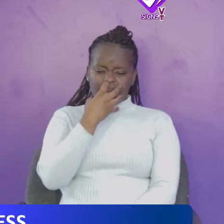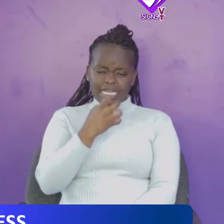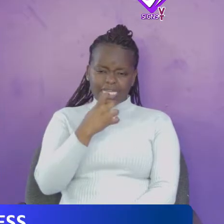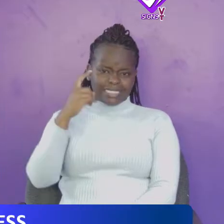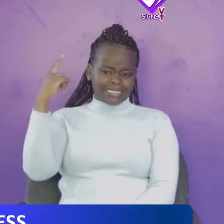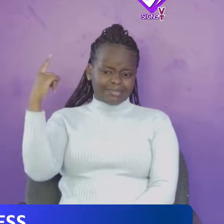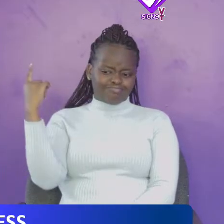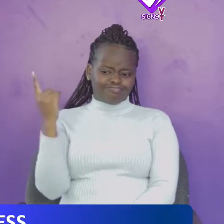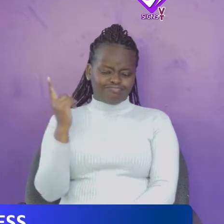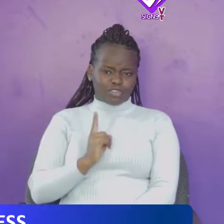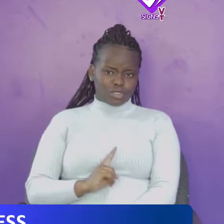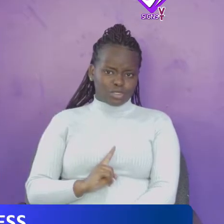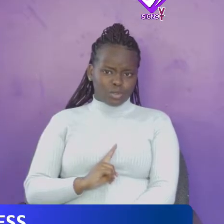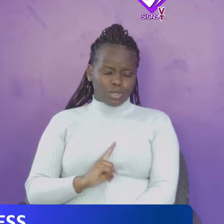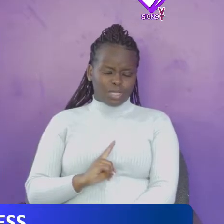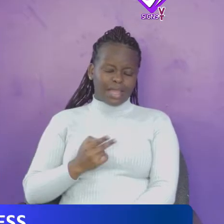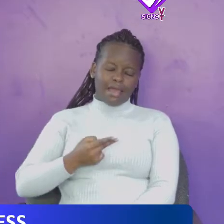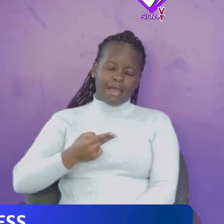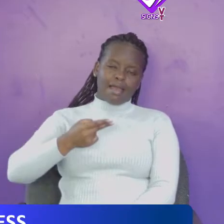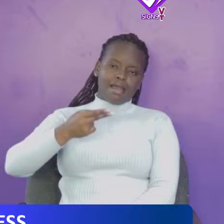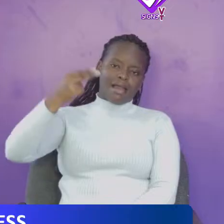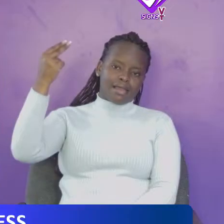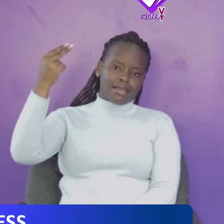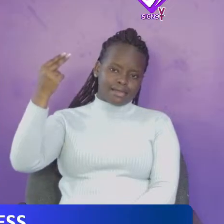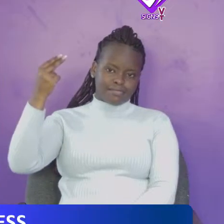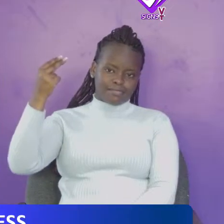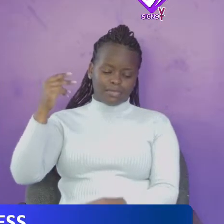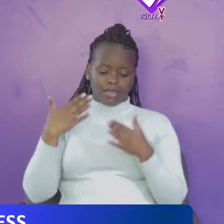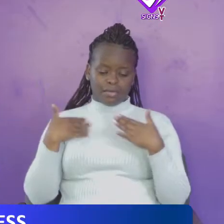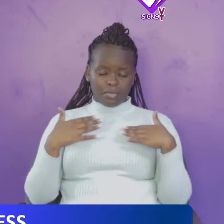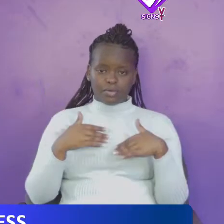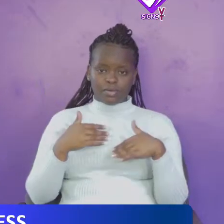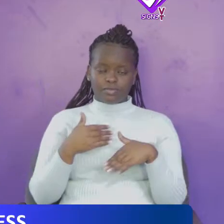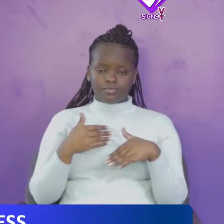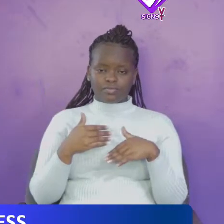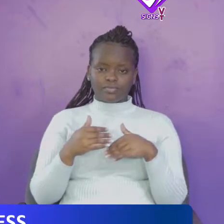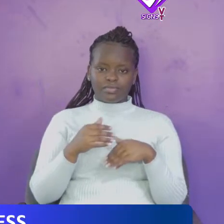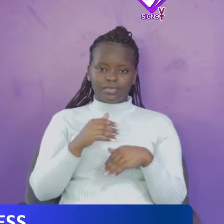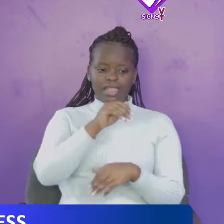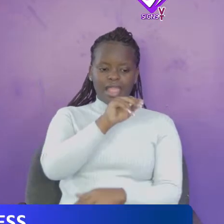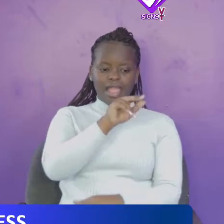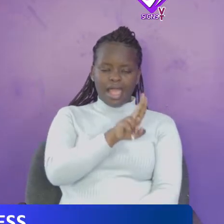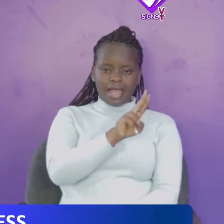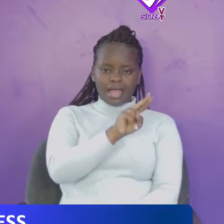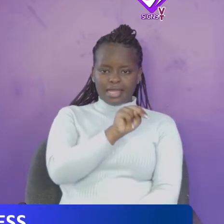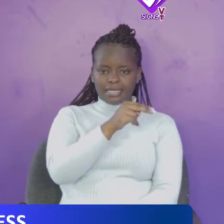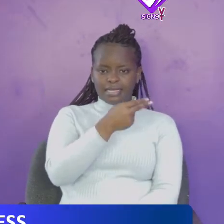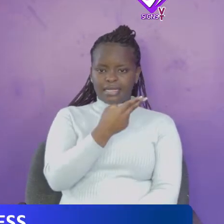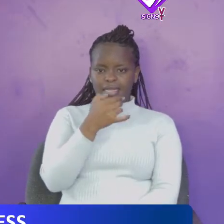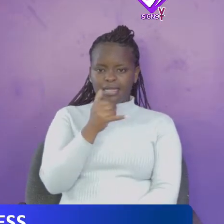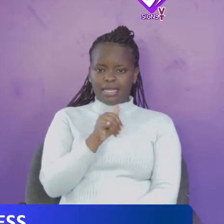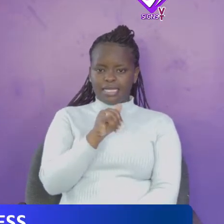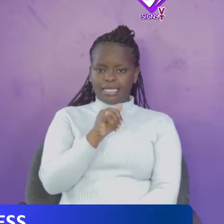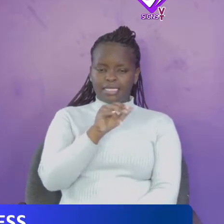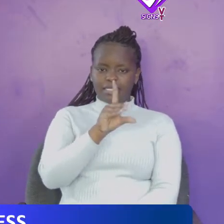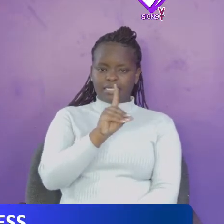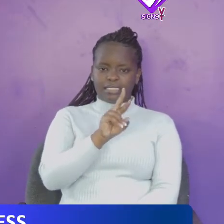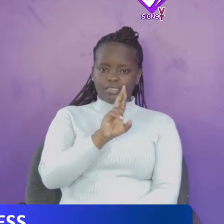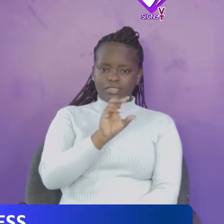too high. And also individuals with anhidrosis, they have a reduced